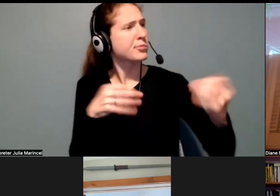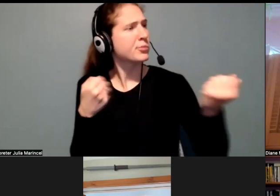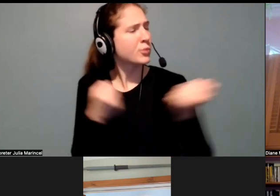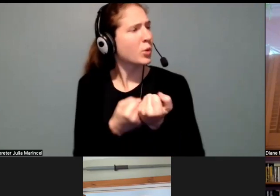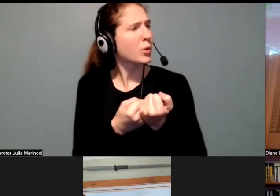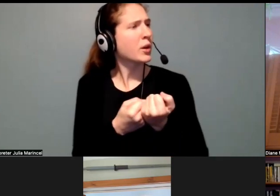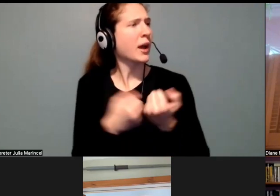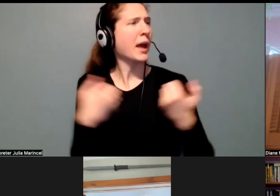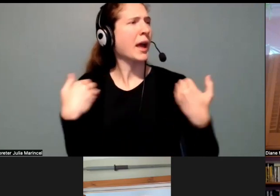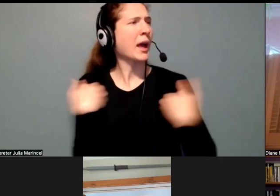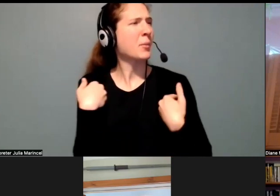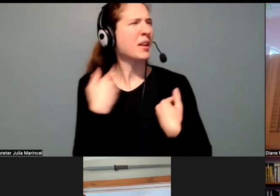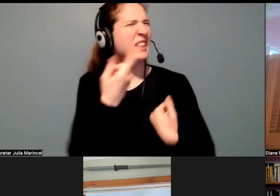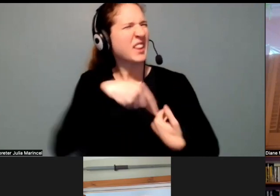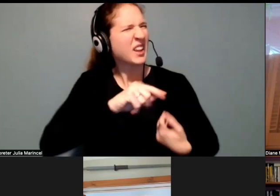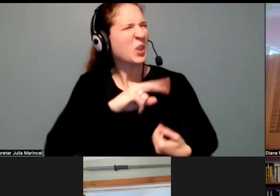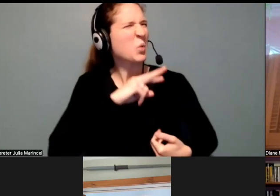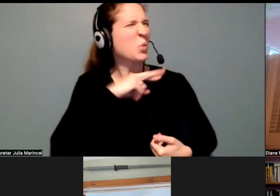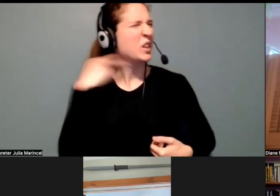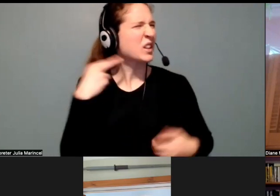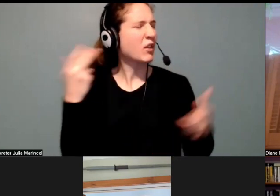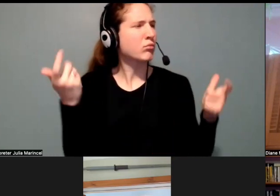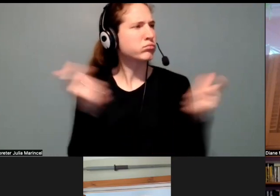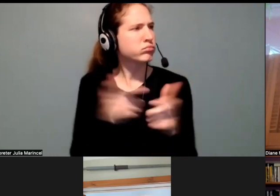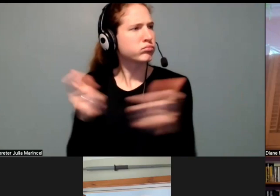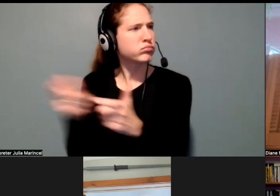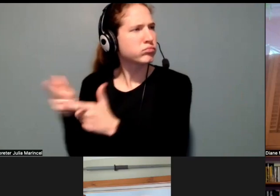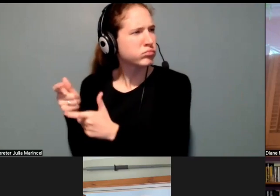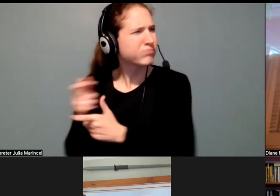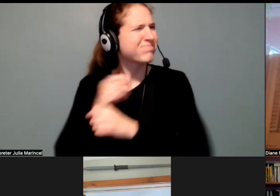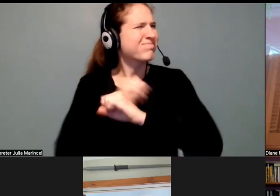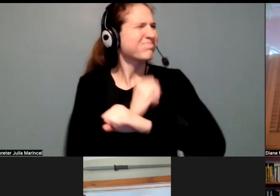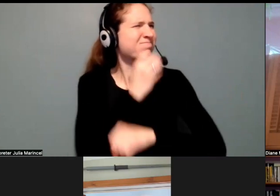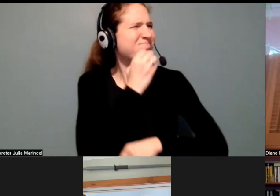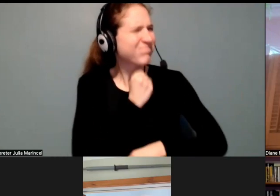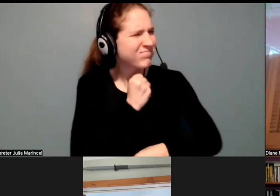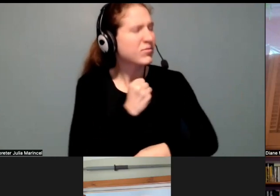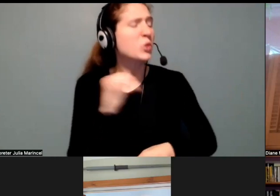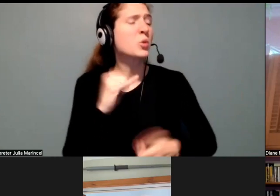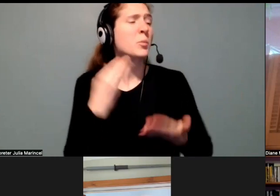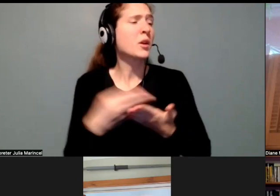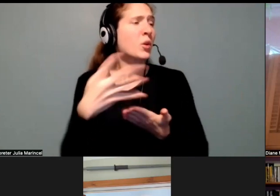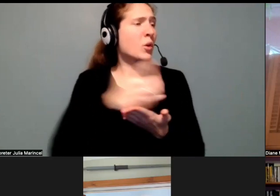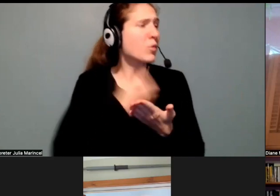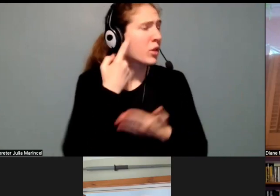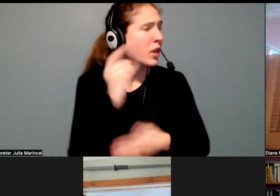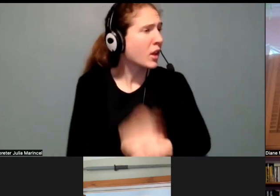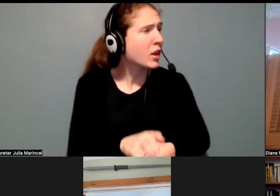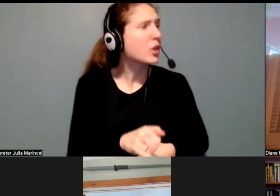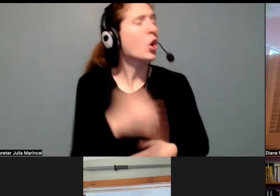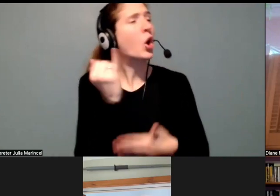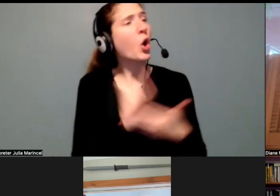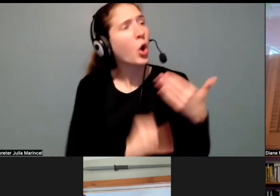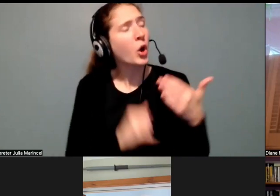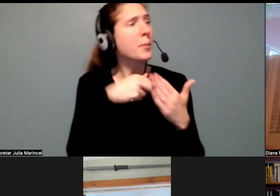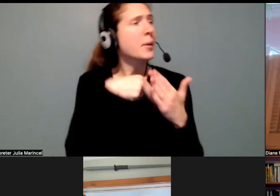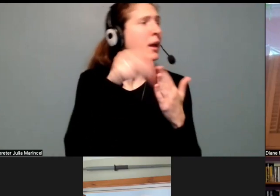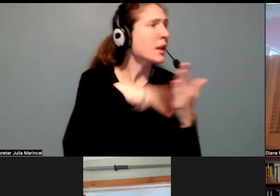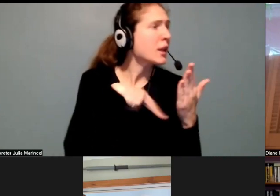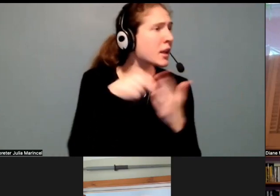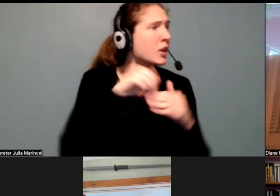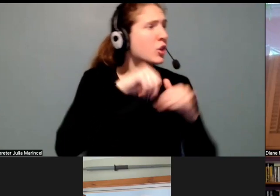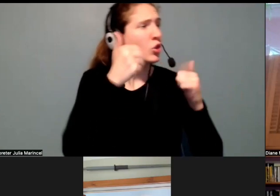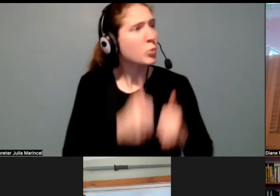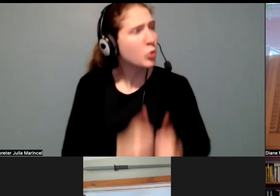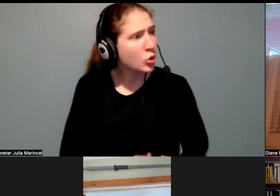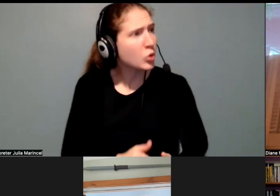and often raise money for conservation, do fundraisers for conservation. But we use our art, our paintings, or our sculptures to highlight